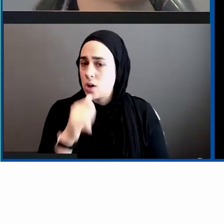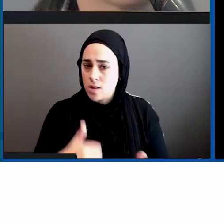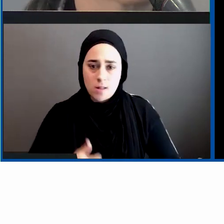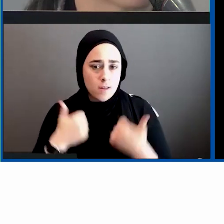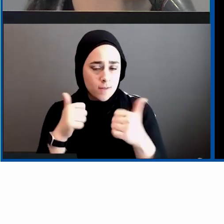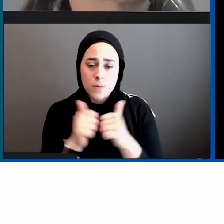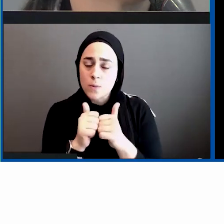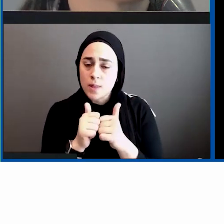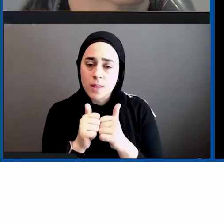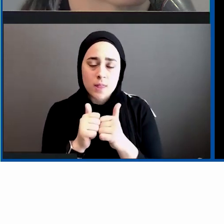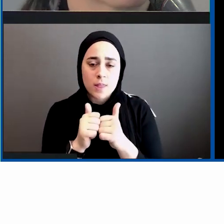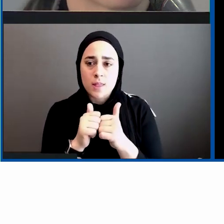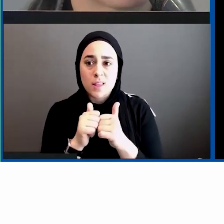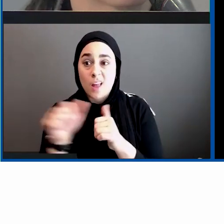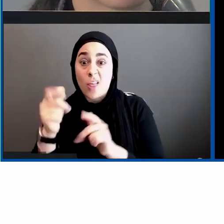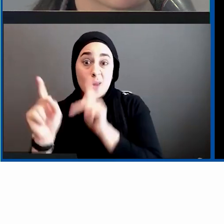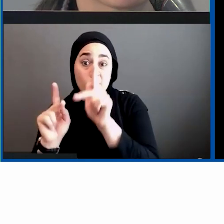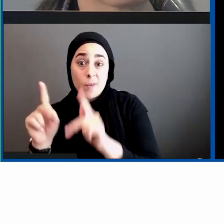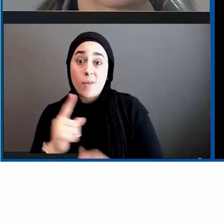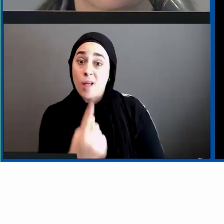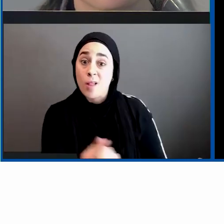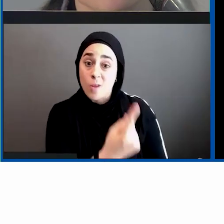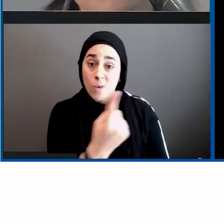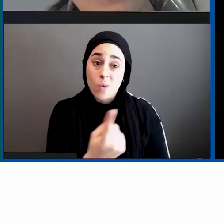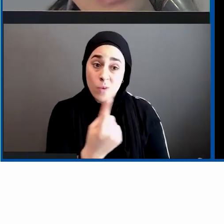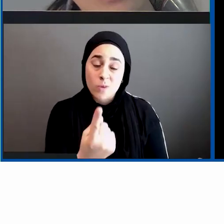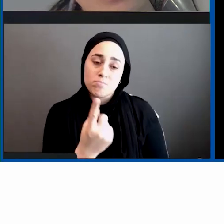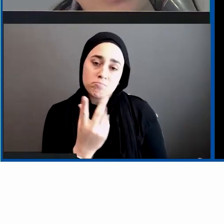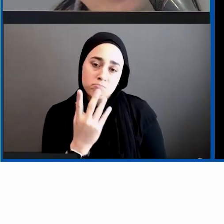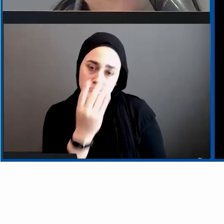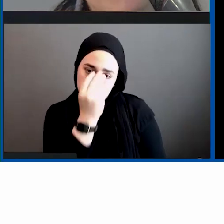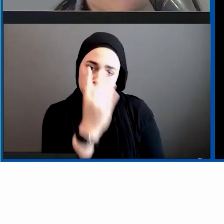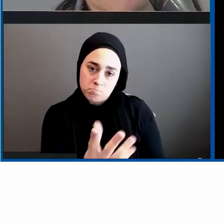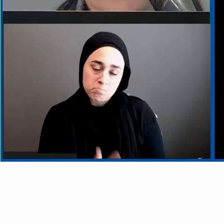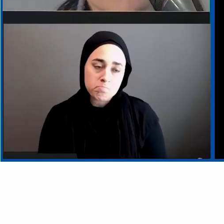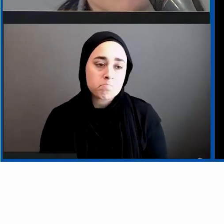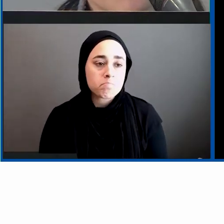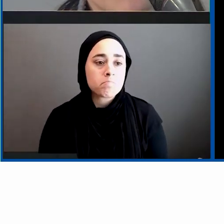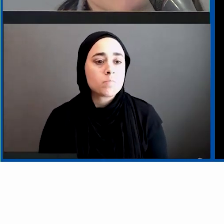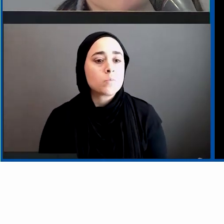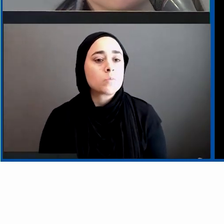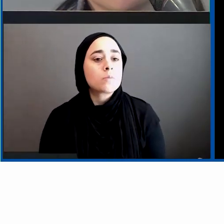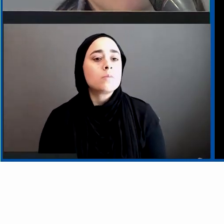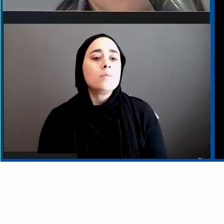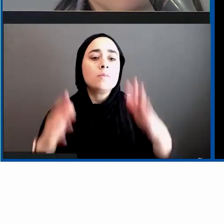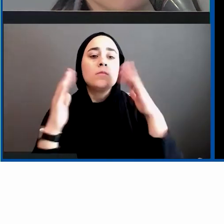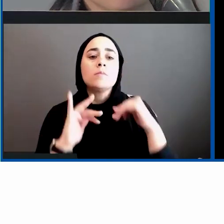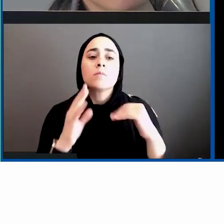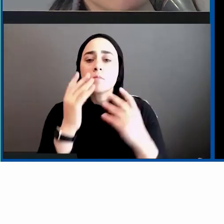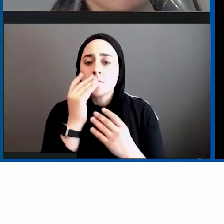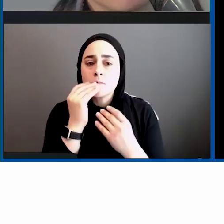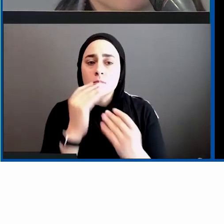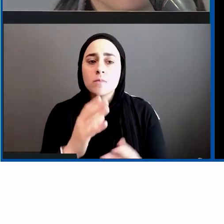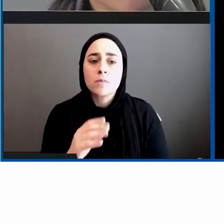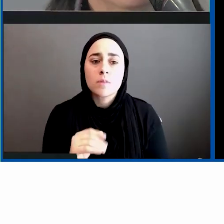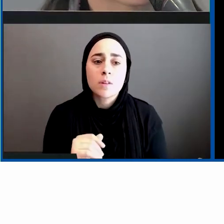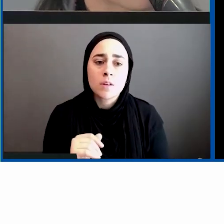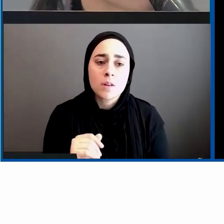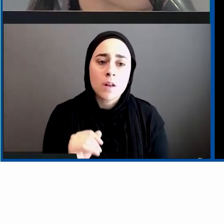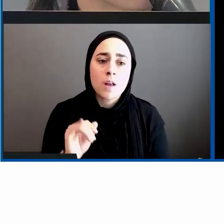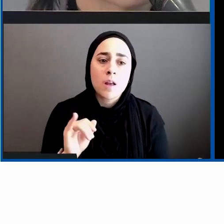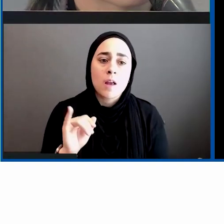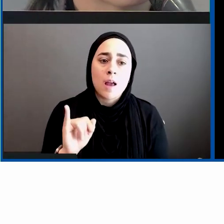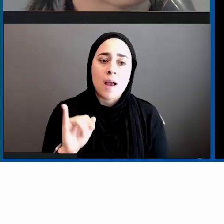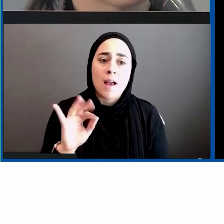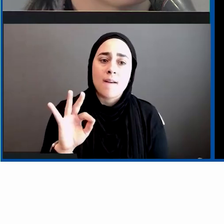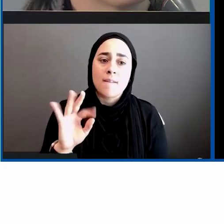with, if they're on their own for whatever reason. I just wanted to flag that IFHP co-payments